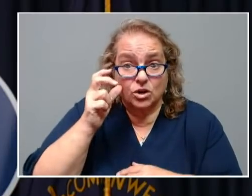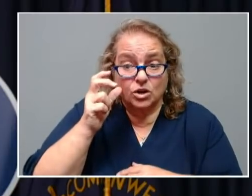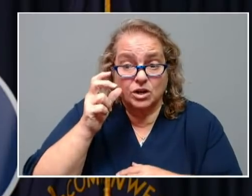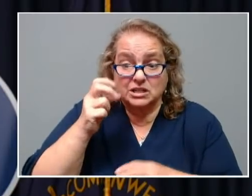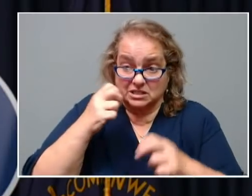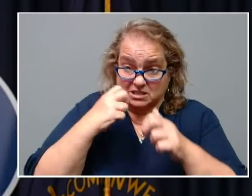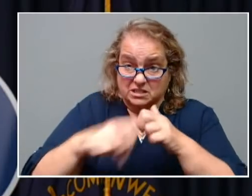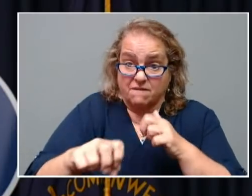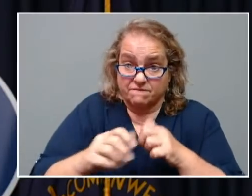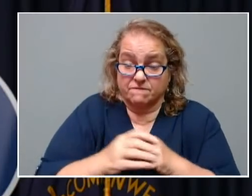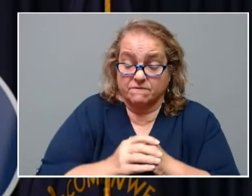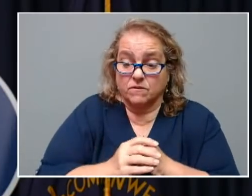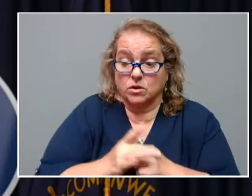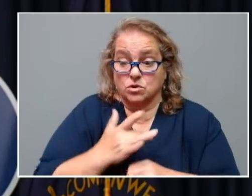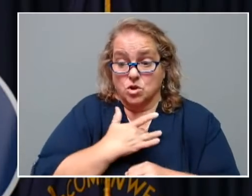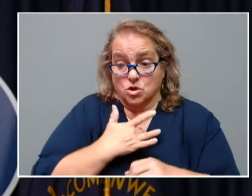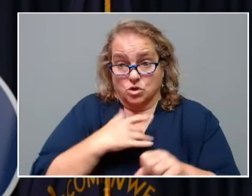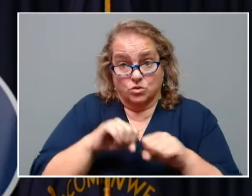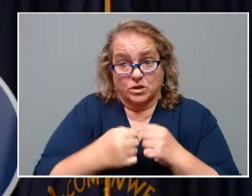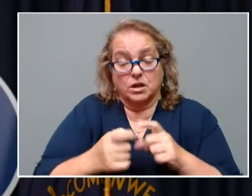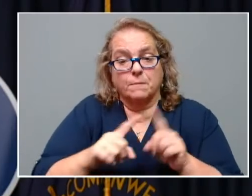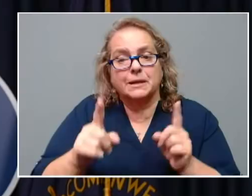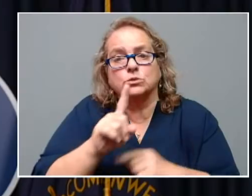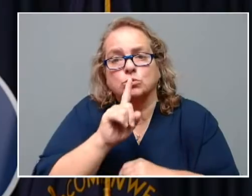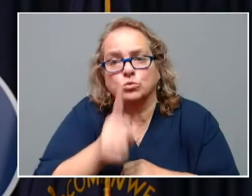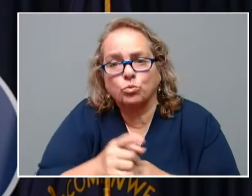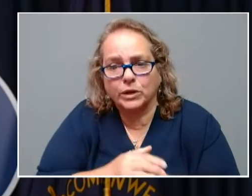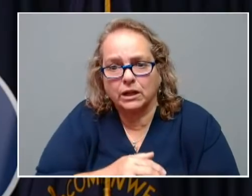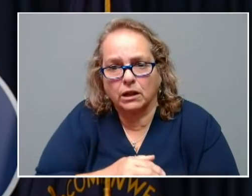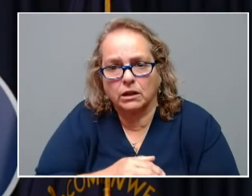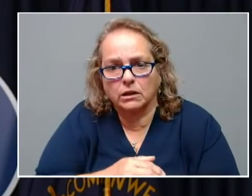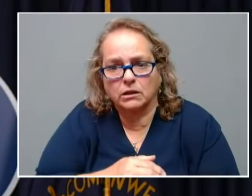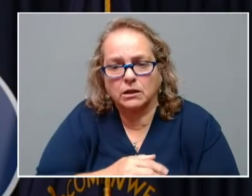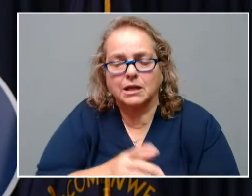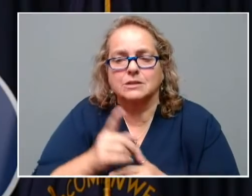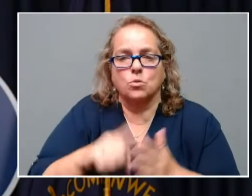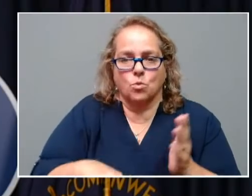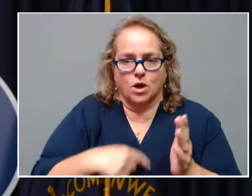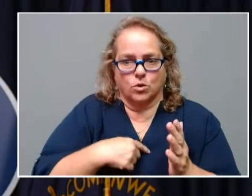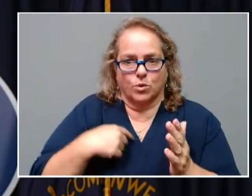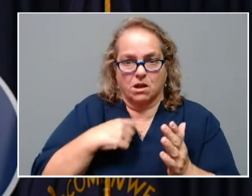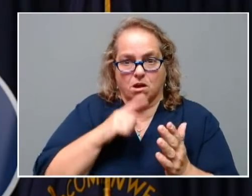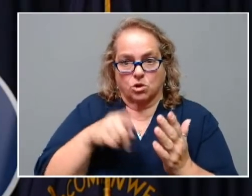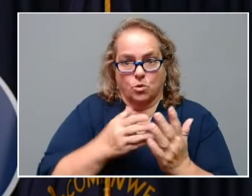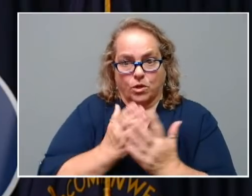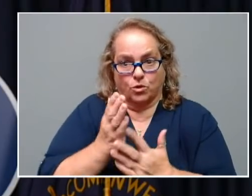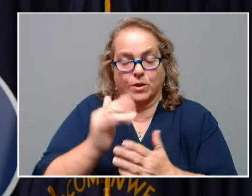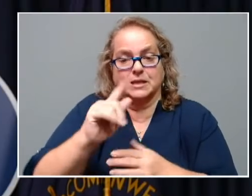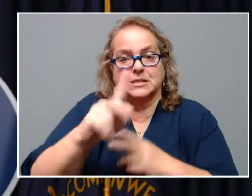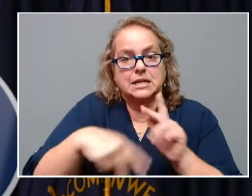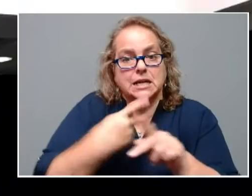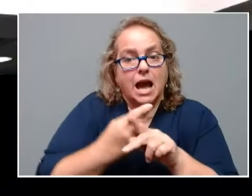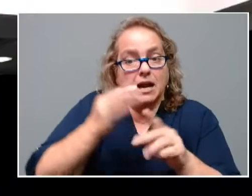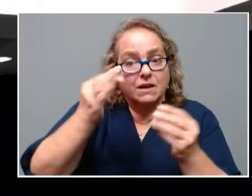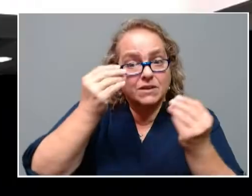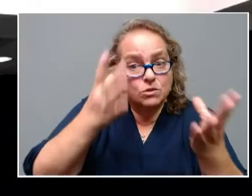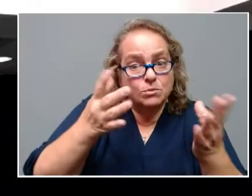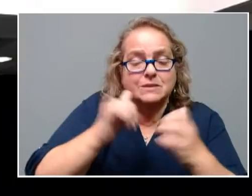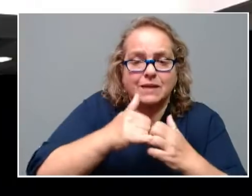is heart-wrenching, but is real, and is what we're going through, and is the type of information that needs to break